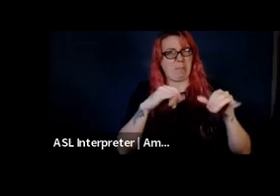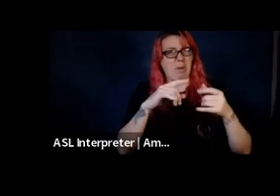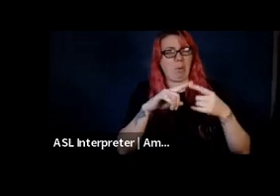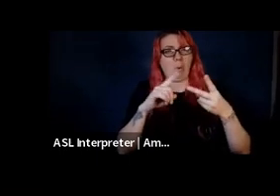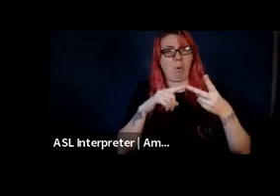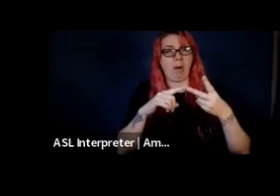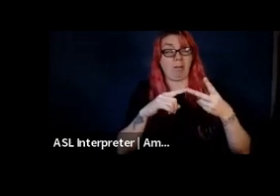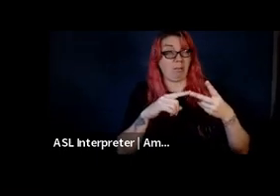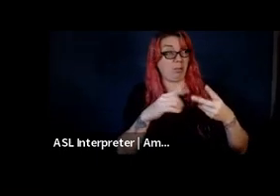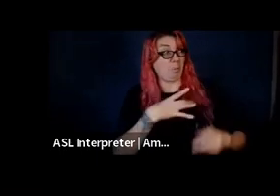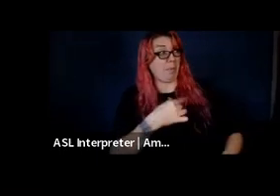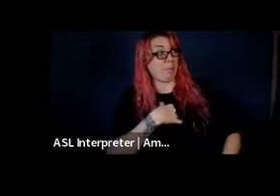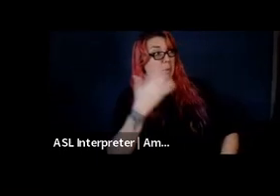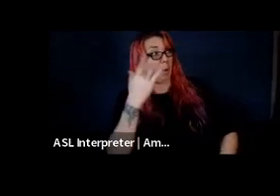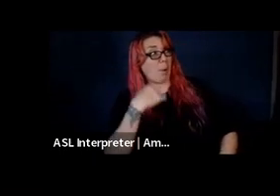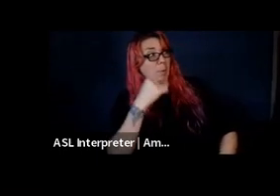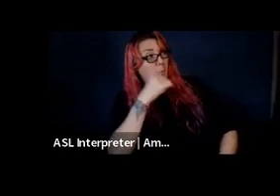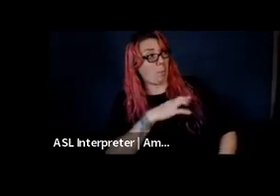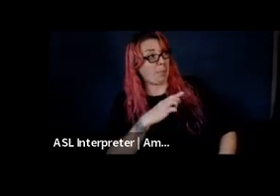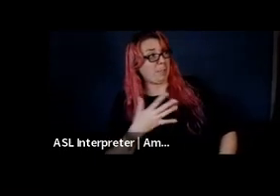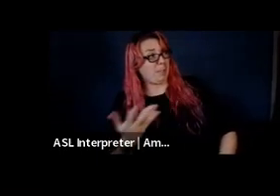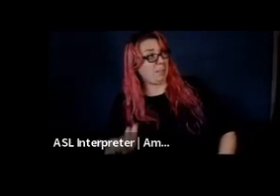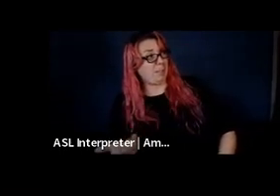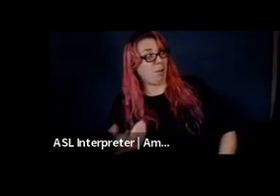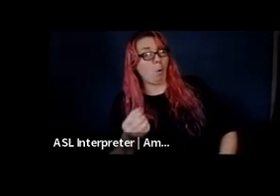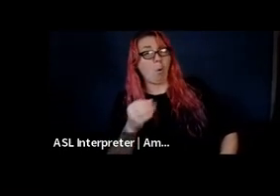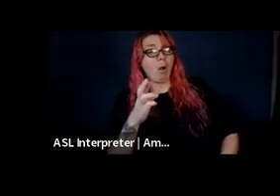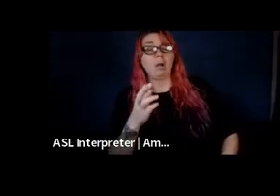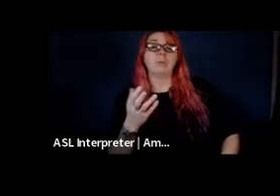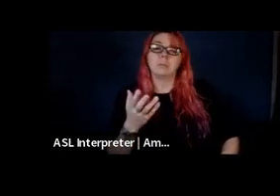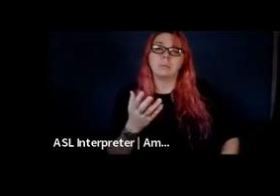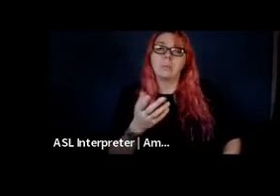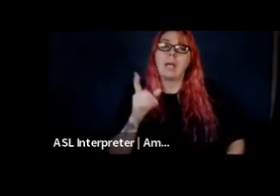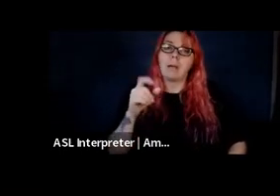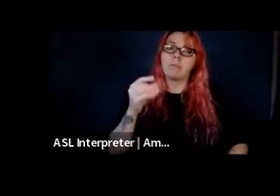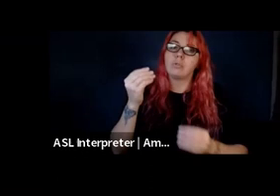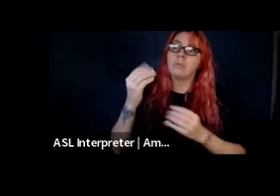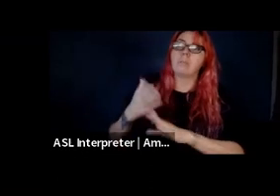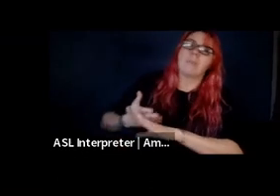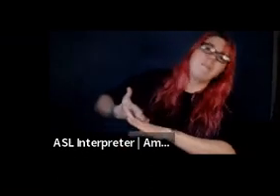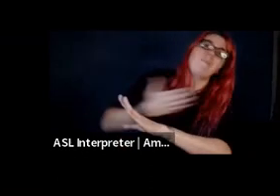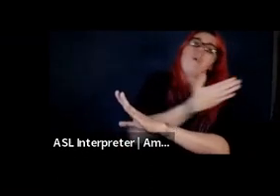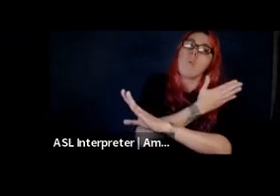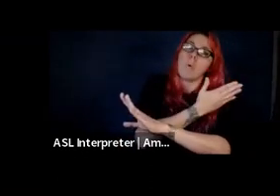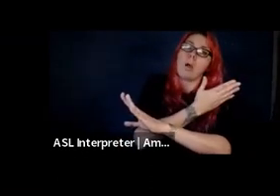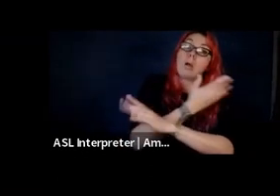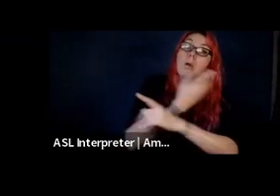stage. You have to be given prior notice. And if